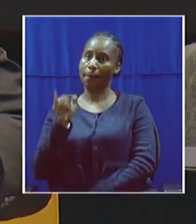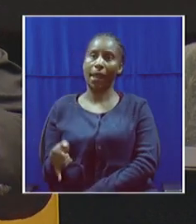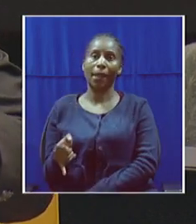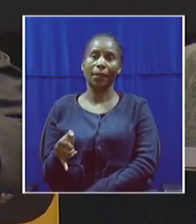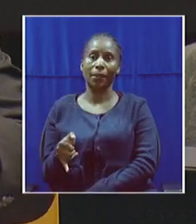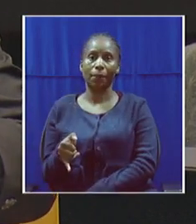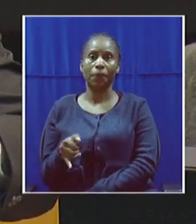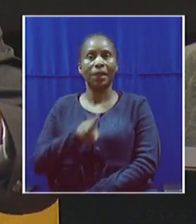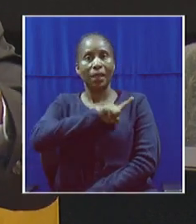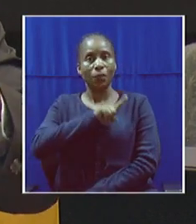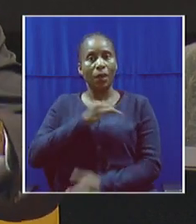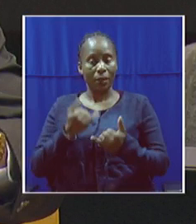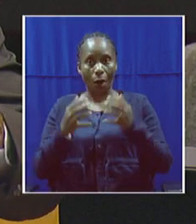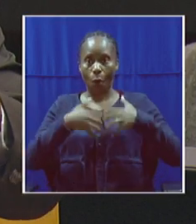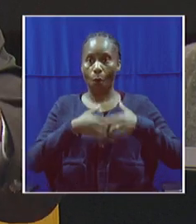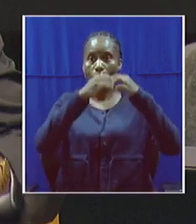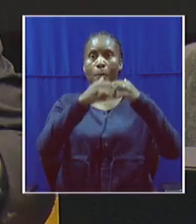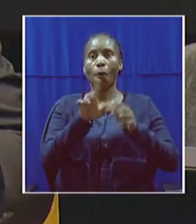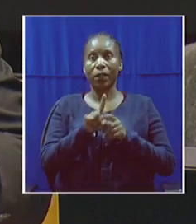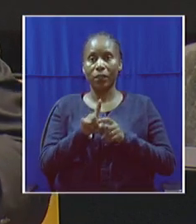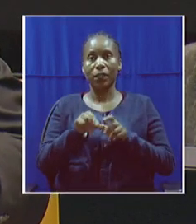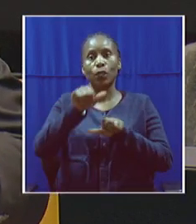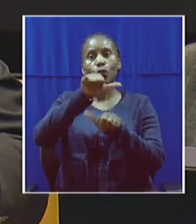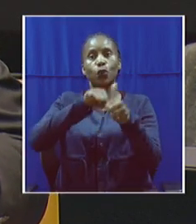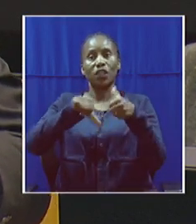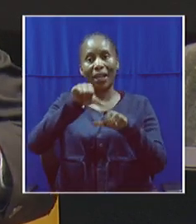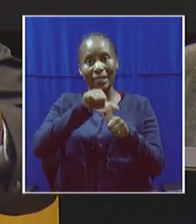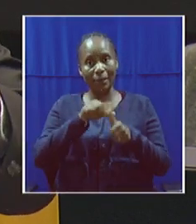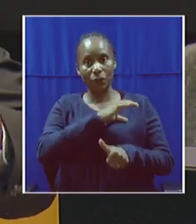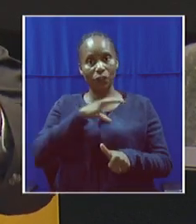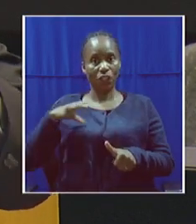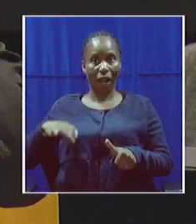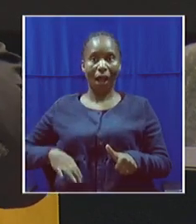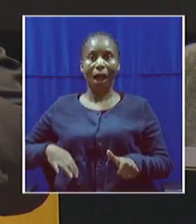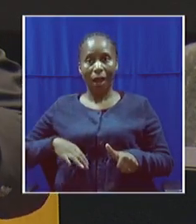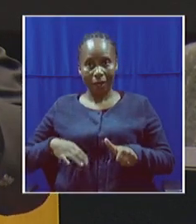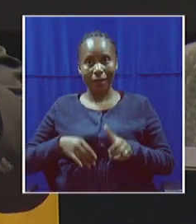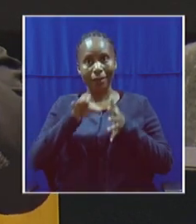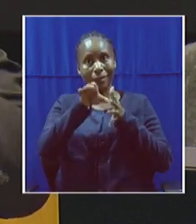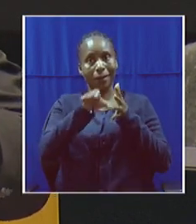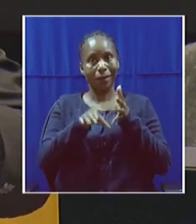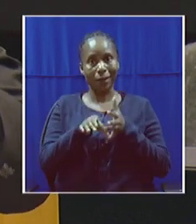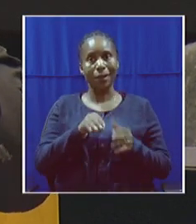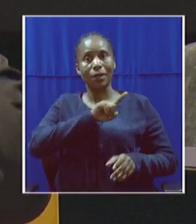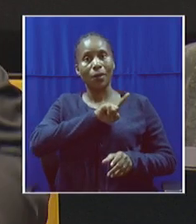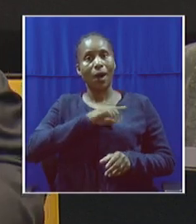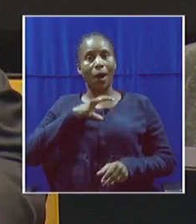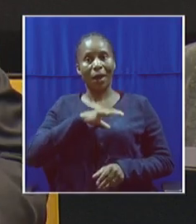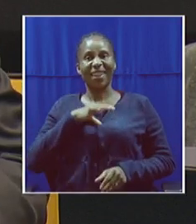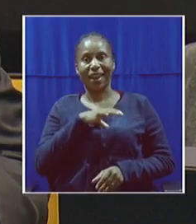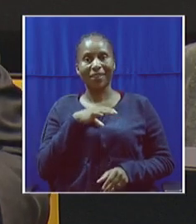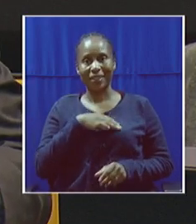invented what they call socialism is Chinese characteristics where they appreciated the importance of